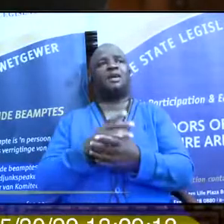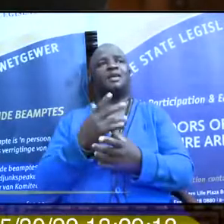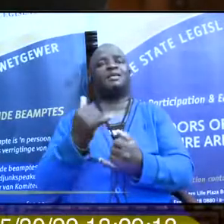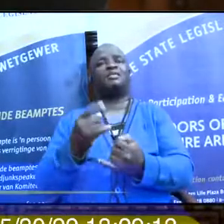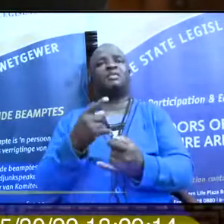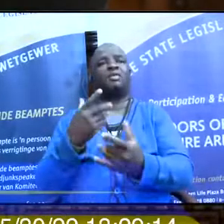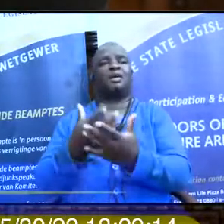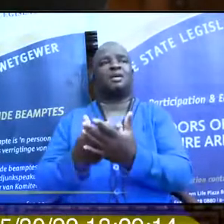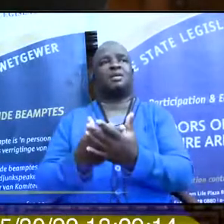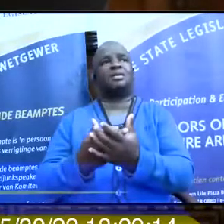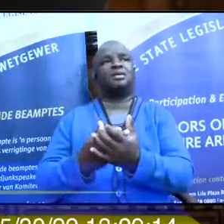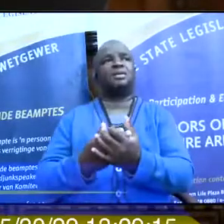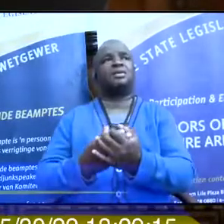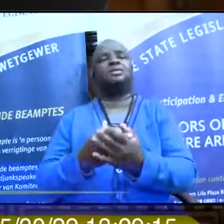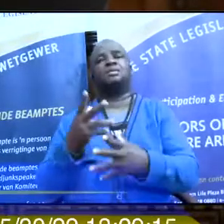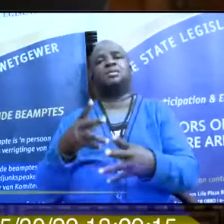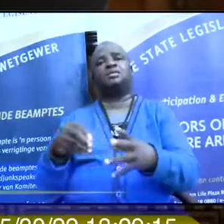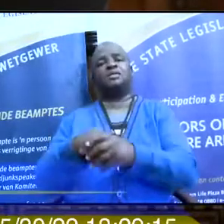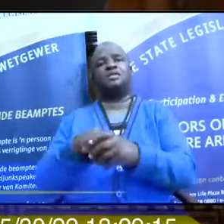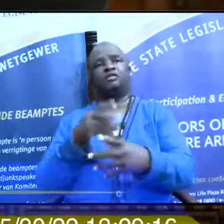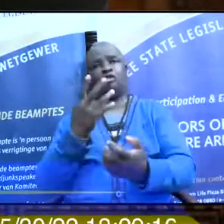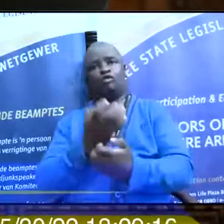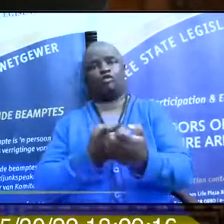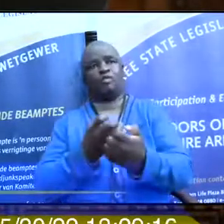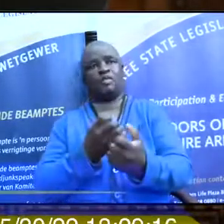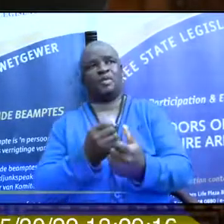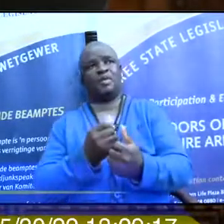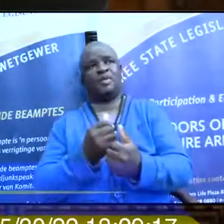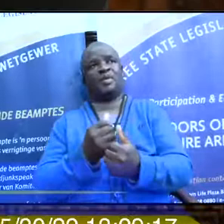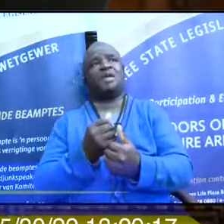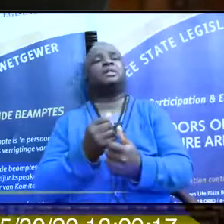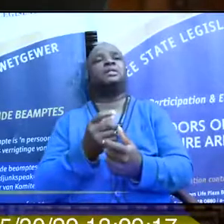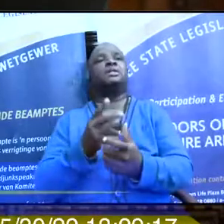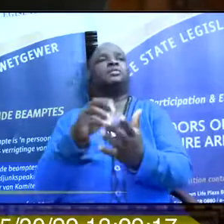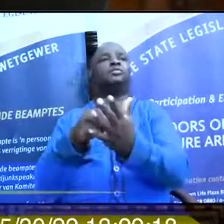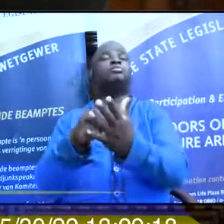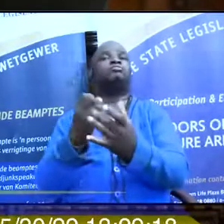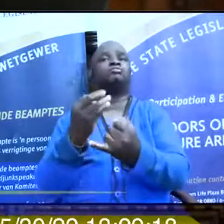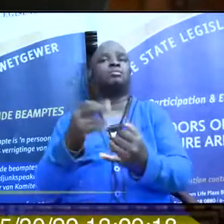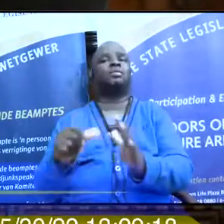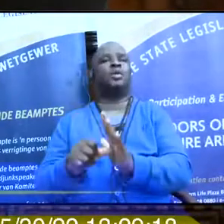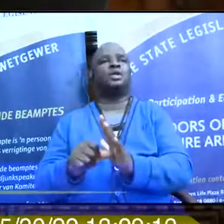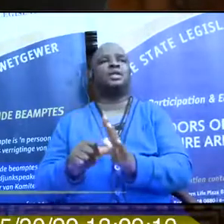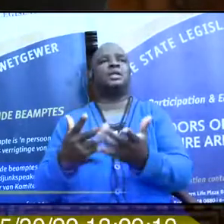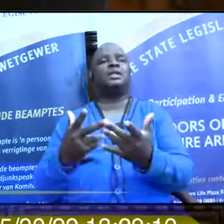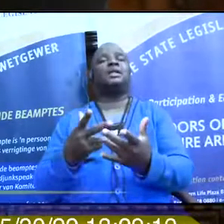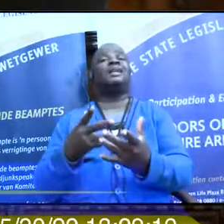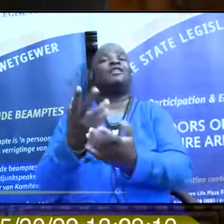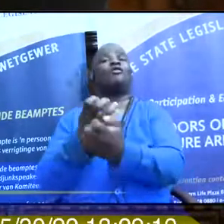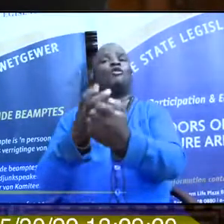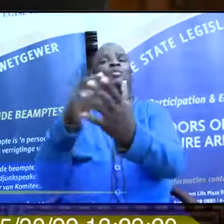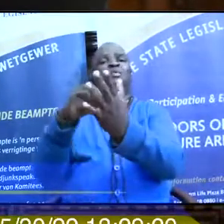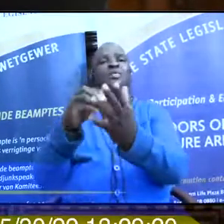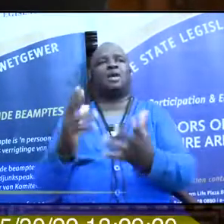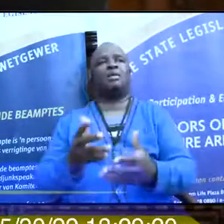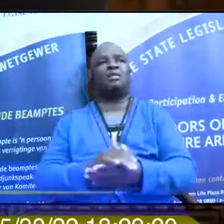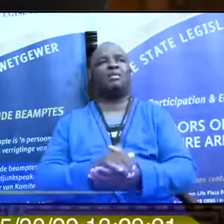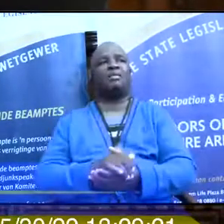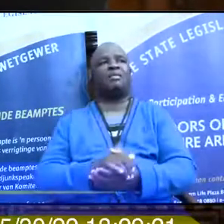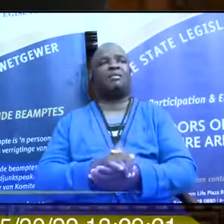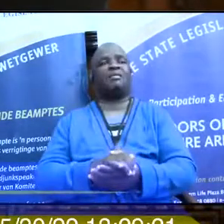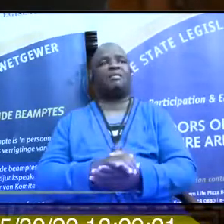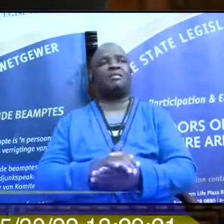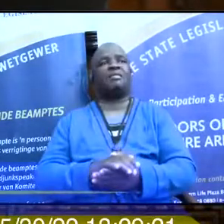contributing to the economy what is important is how we are going to contribute to the economy of this